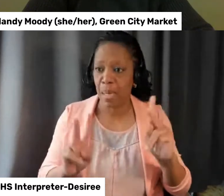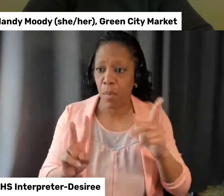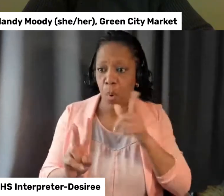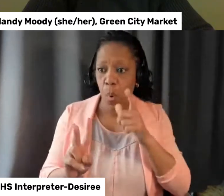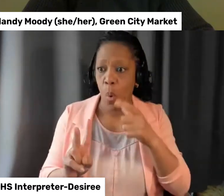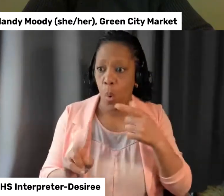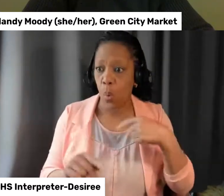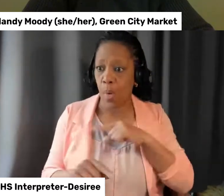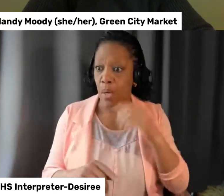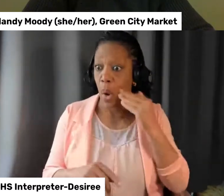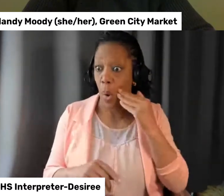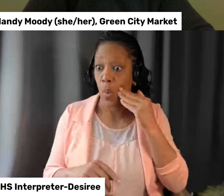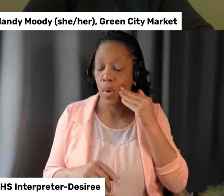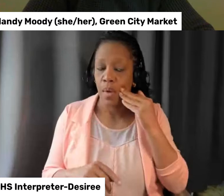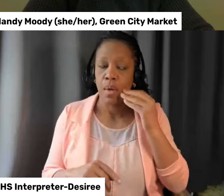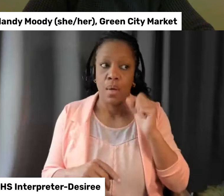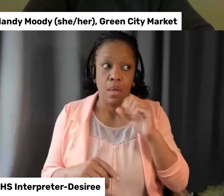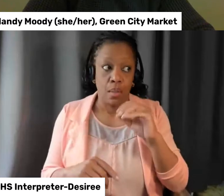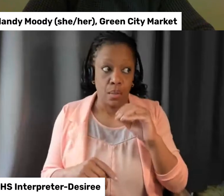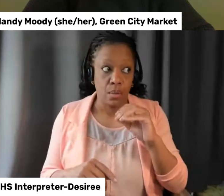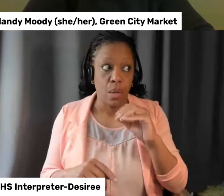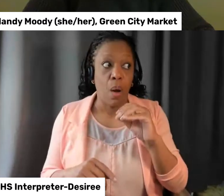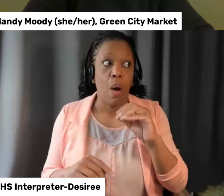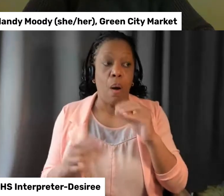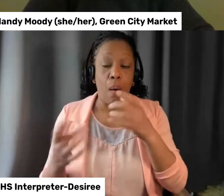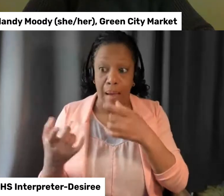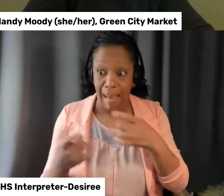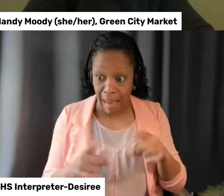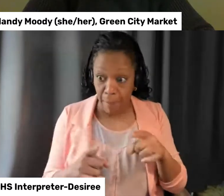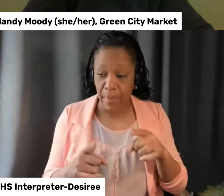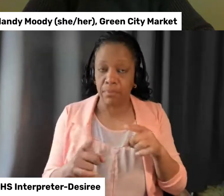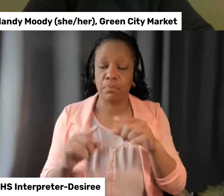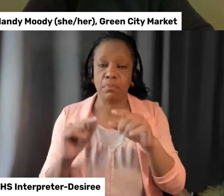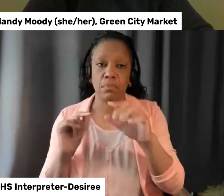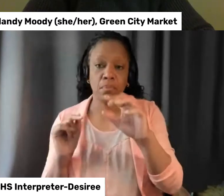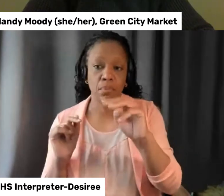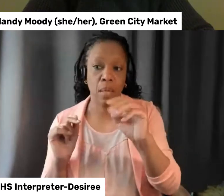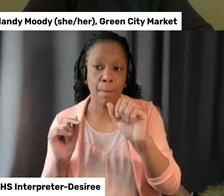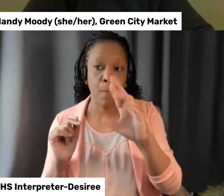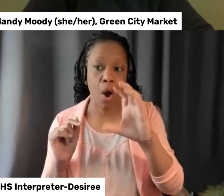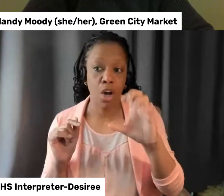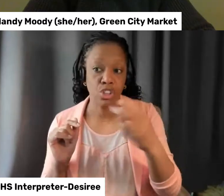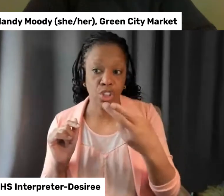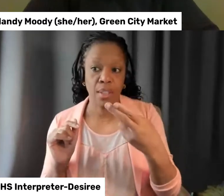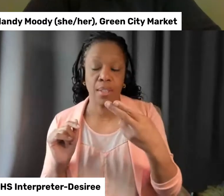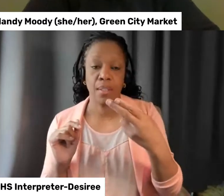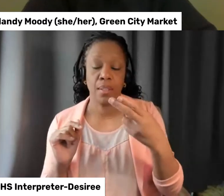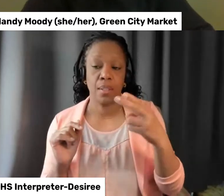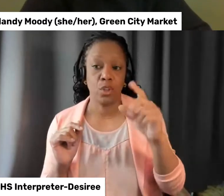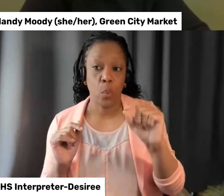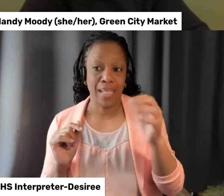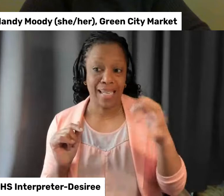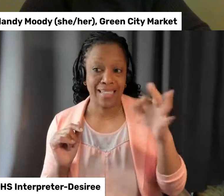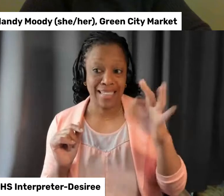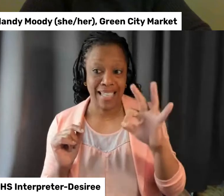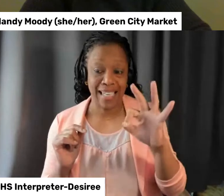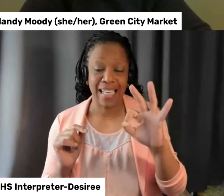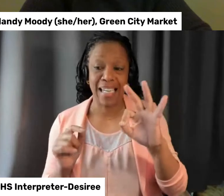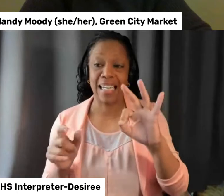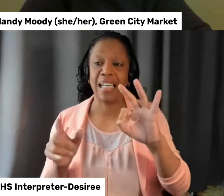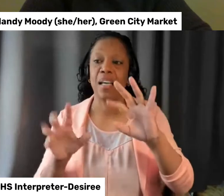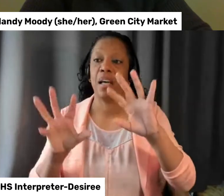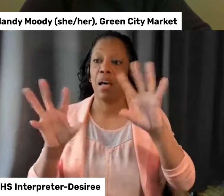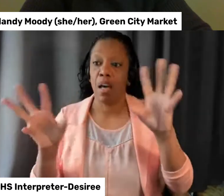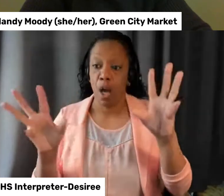and behold, in March of 2019, we had 7 people come together. And one of